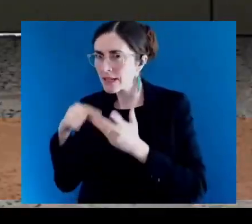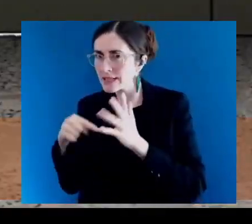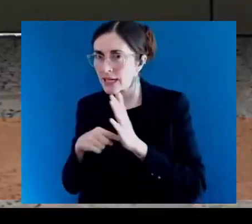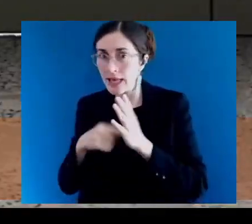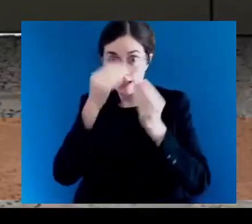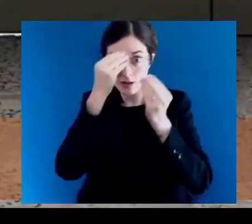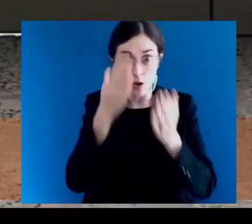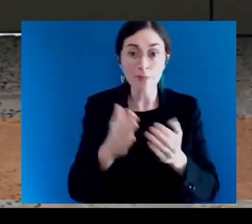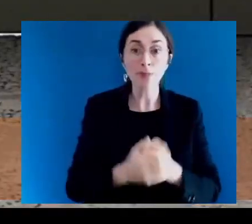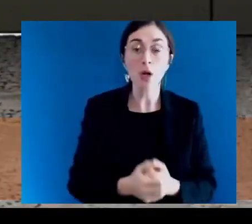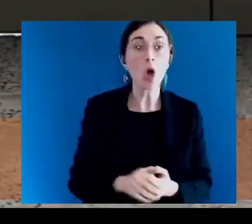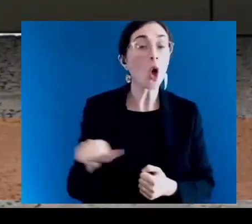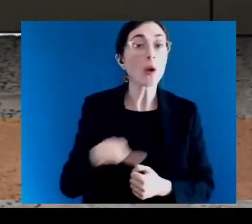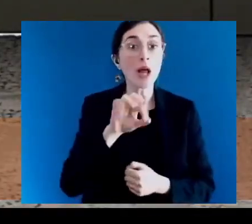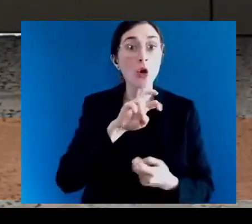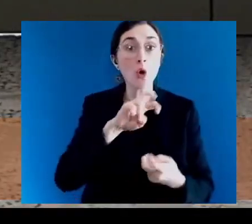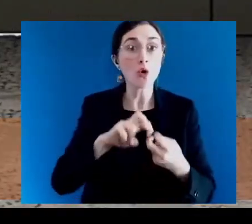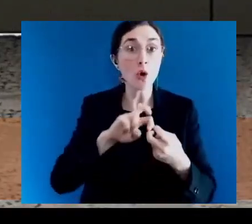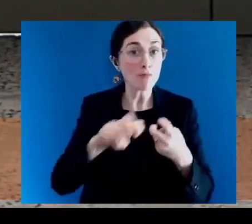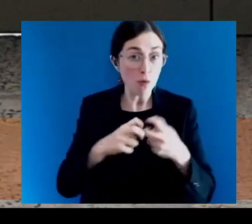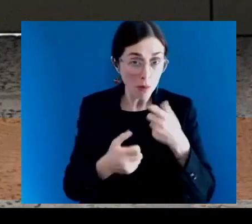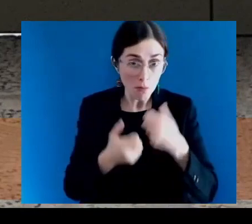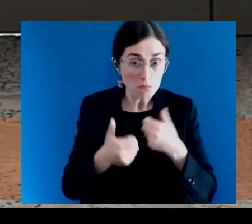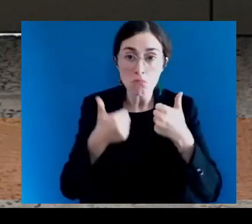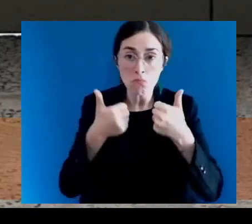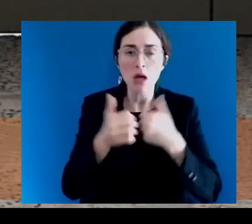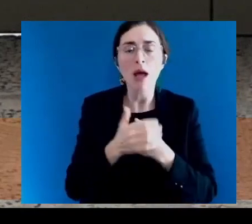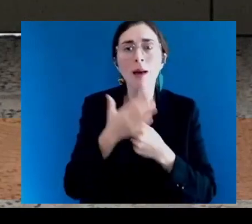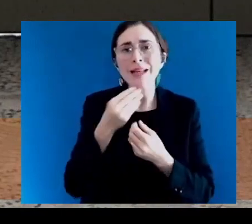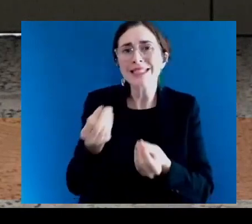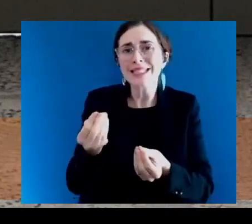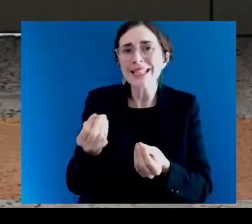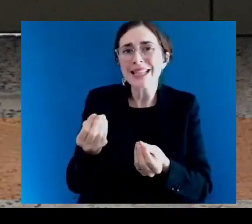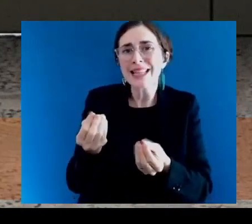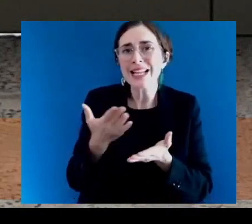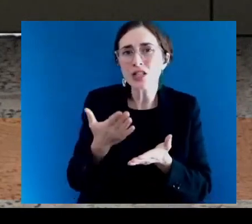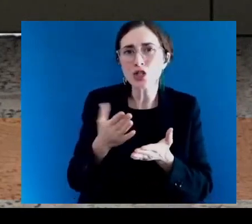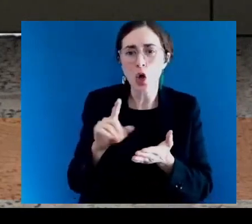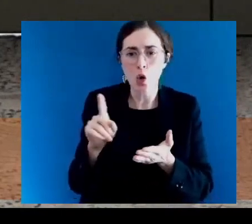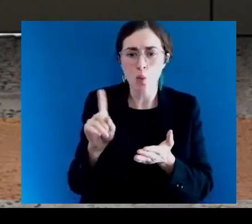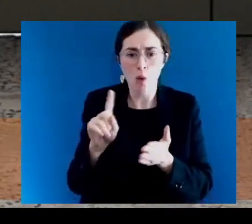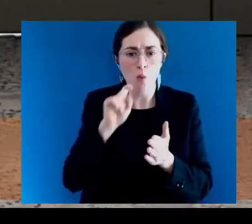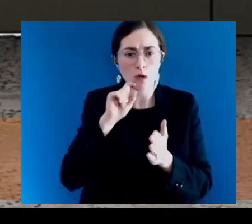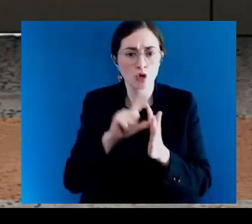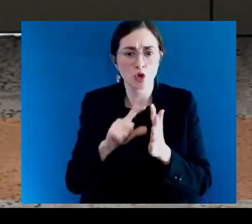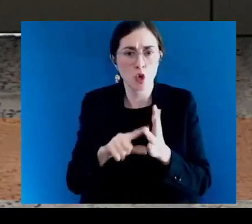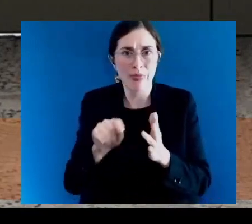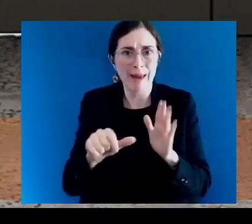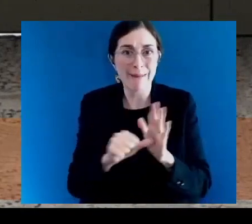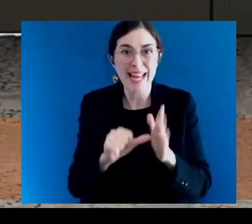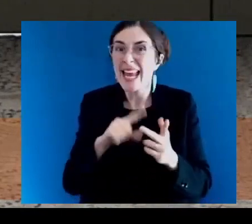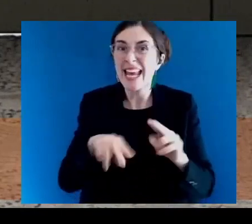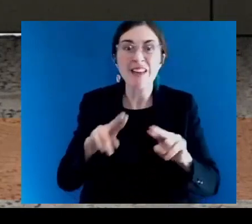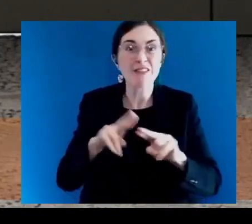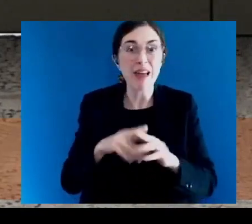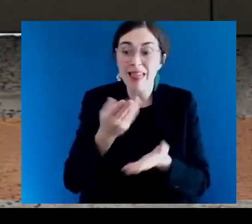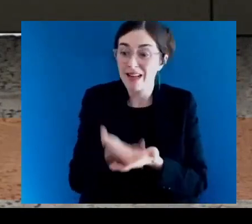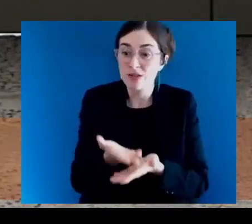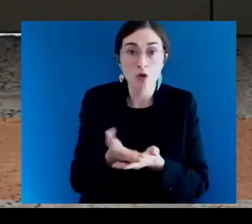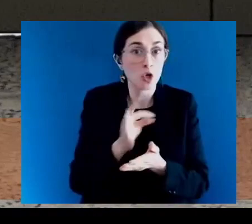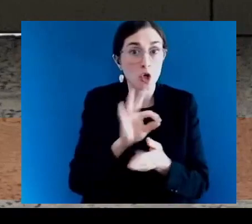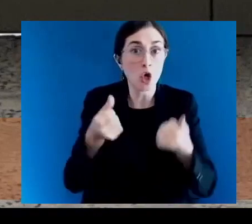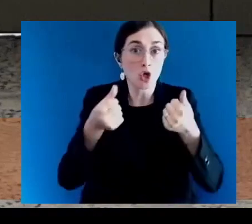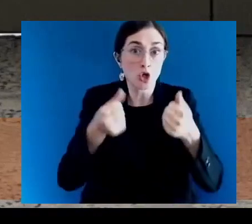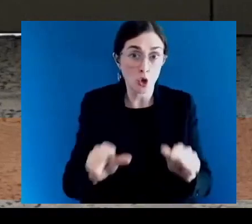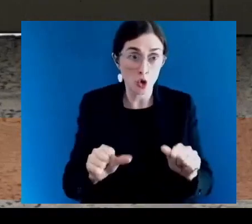And if you wouldn't mind letting us know as well what's going to happen to the money that's unallocated. or not used as still in part of the delivery